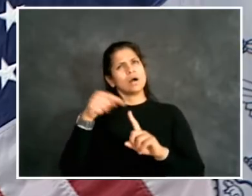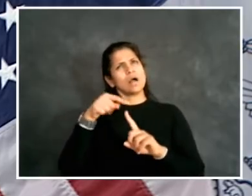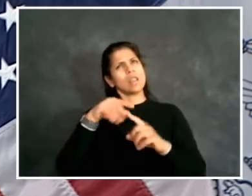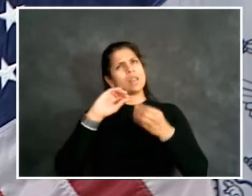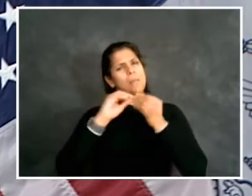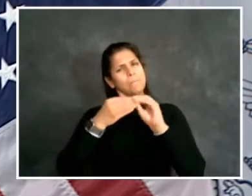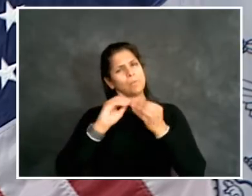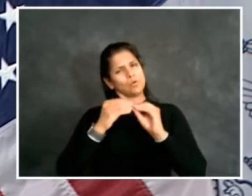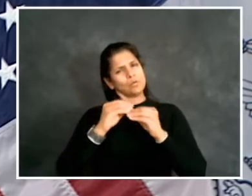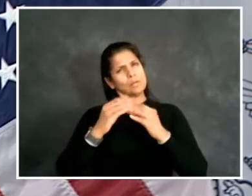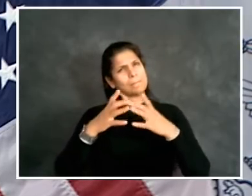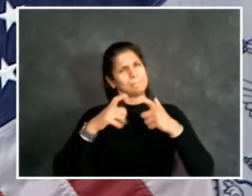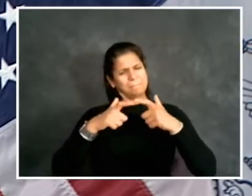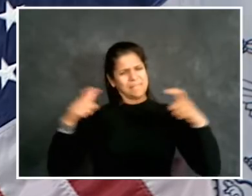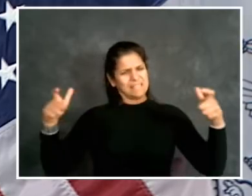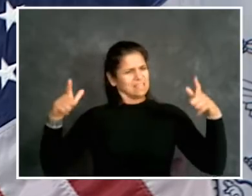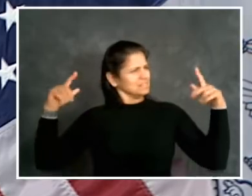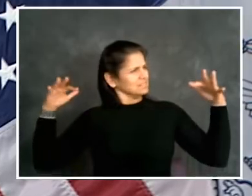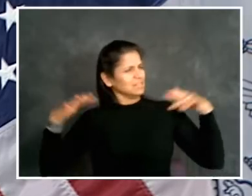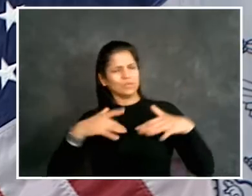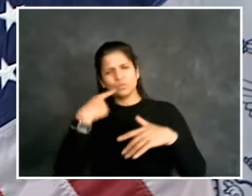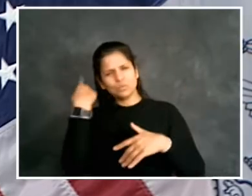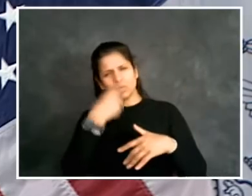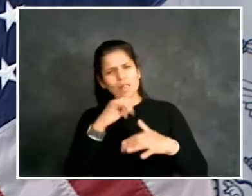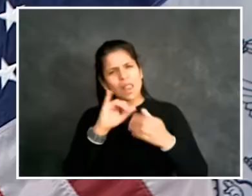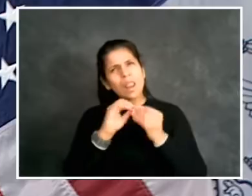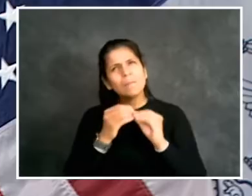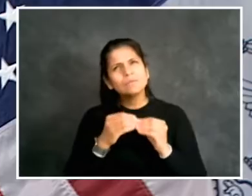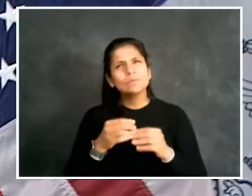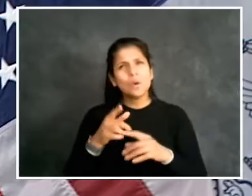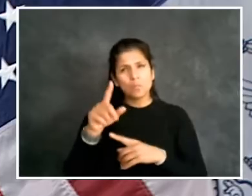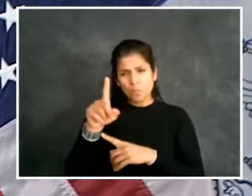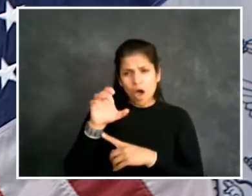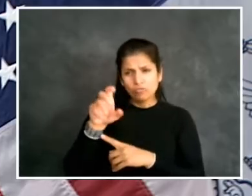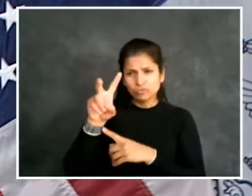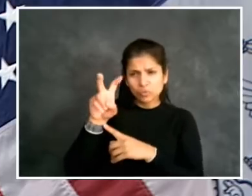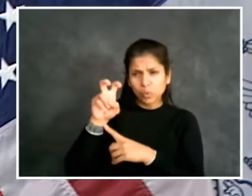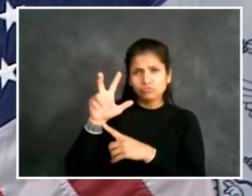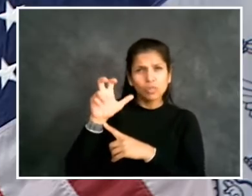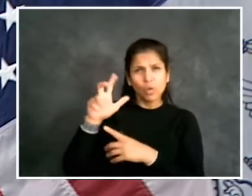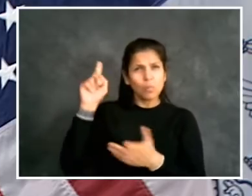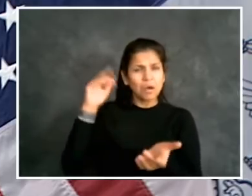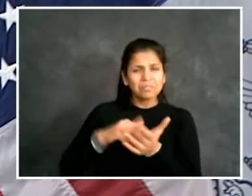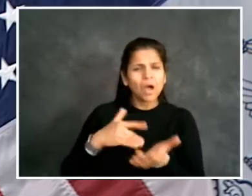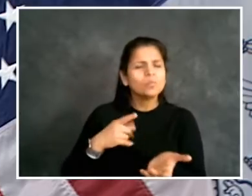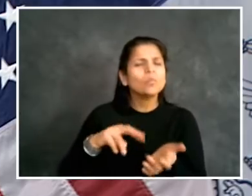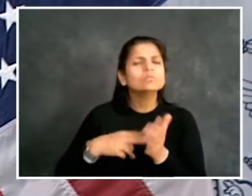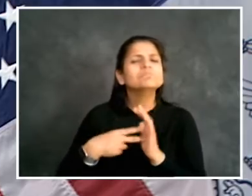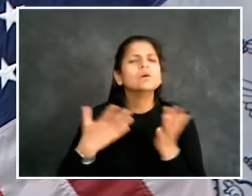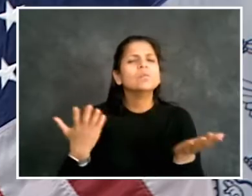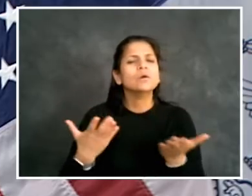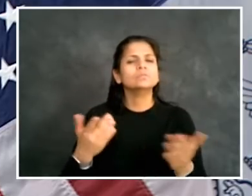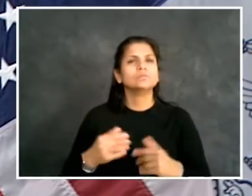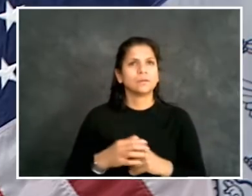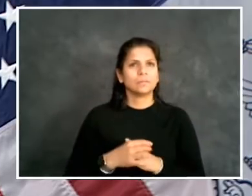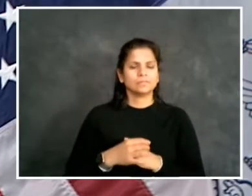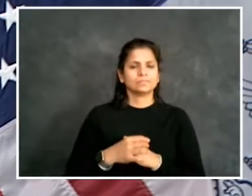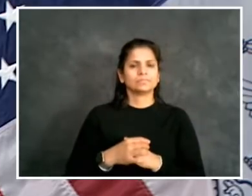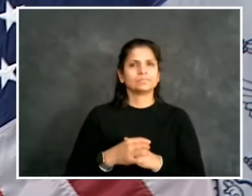out, or what are they? We'll get you the details on the type of face coverings. We've certainly